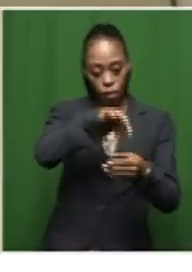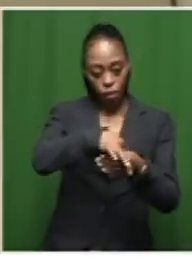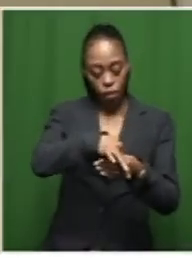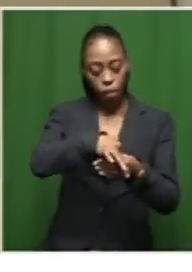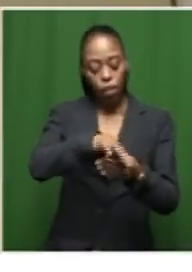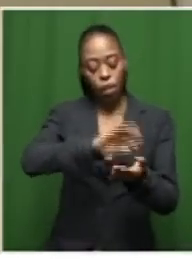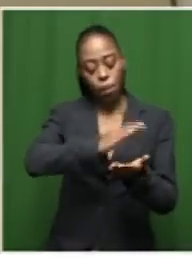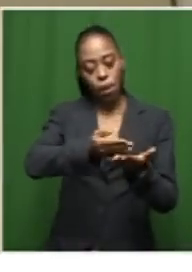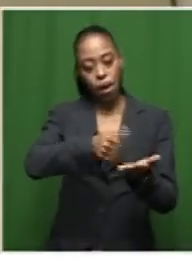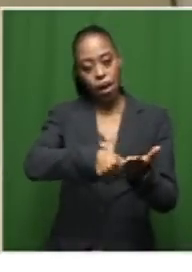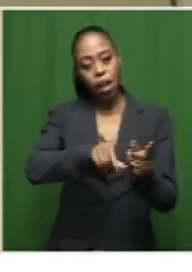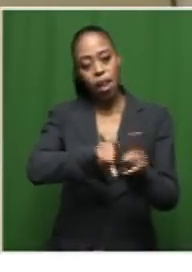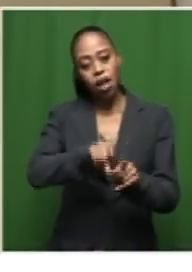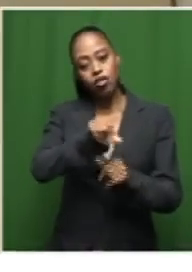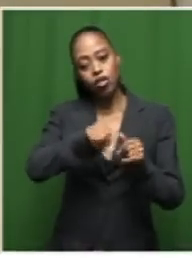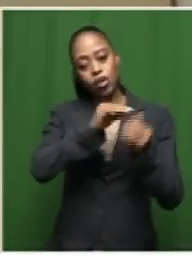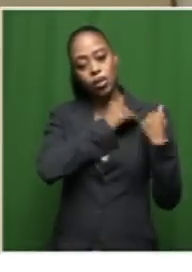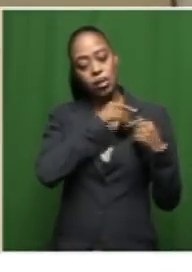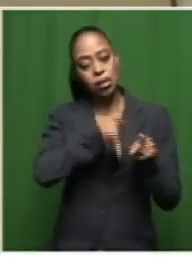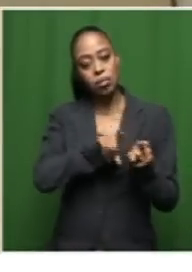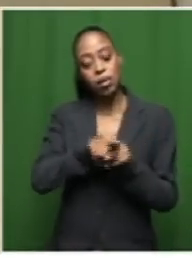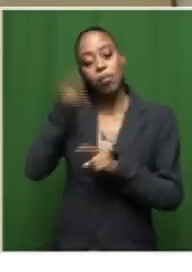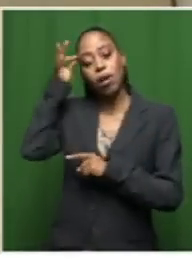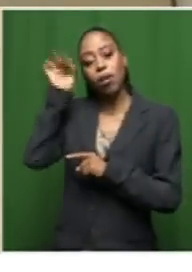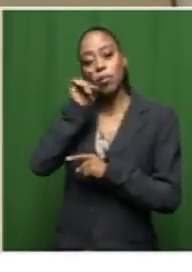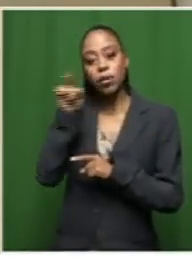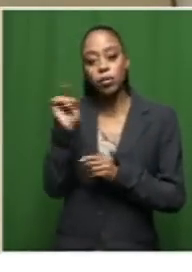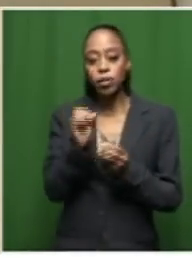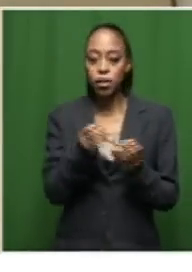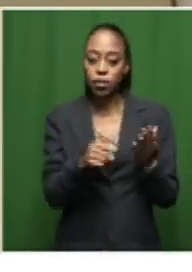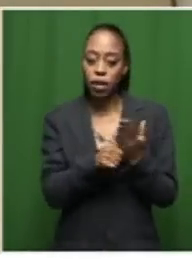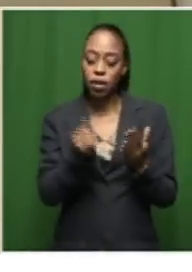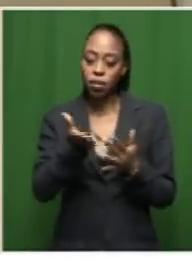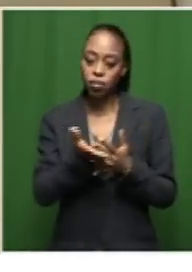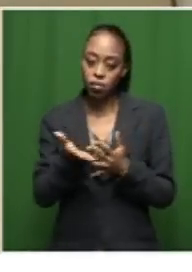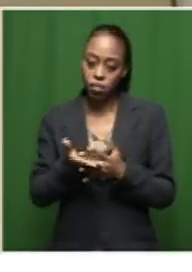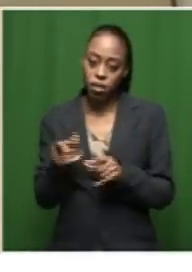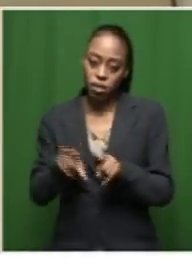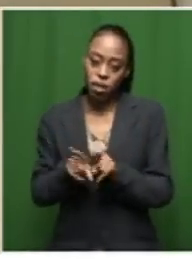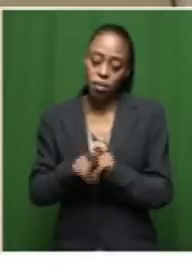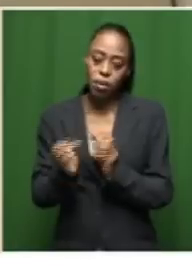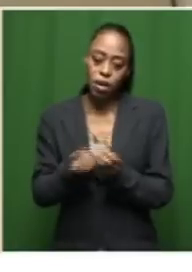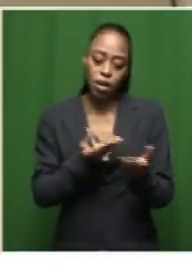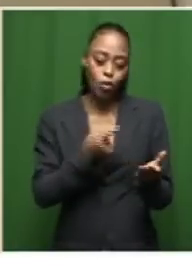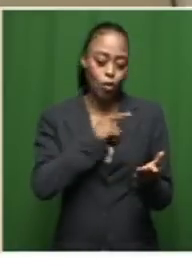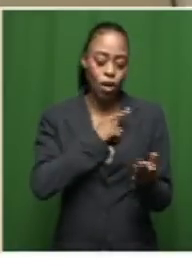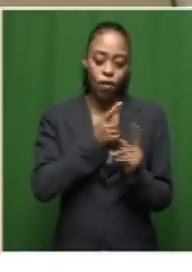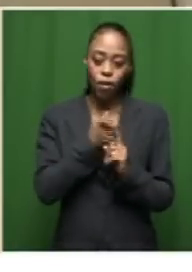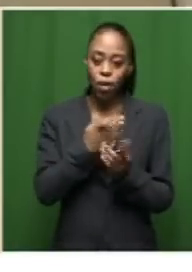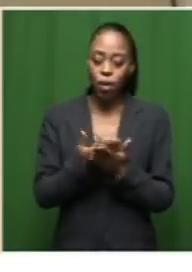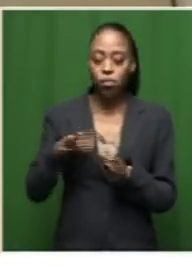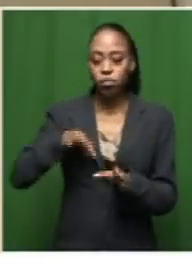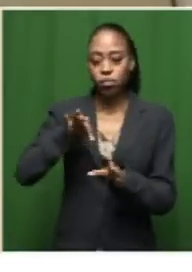a social security sort of guarantee. The government gives us tax breaks in order for us to be able